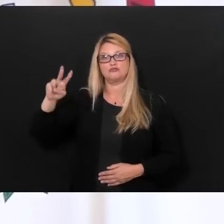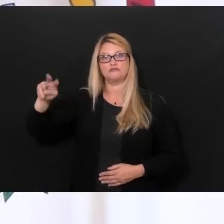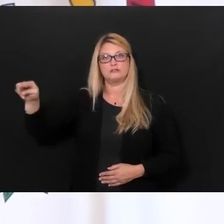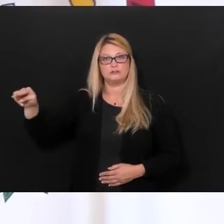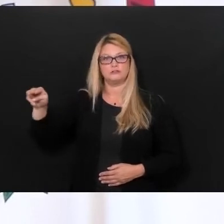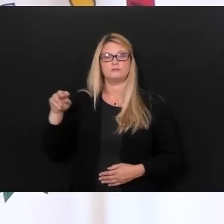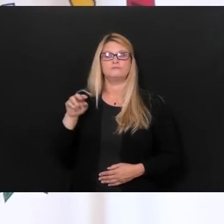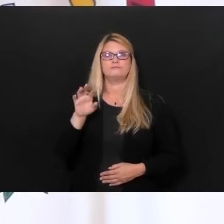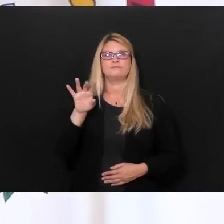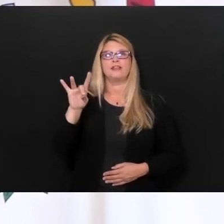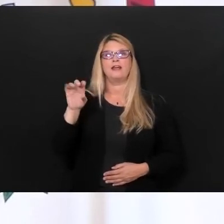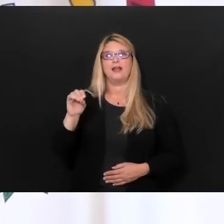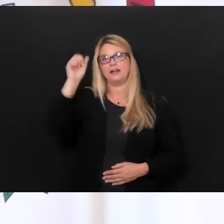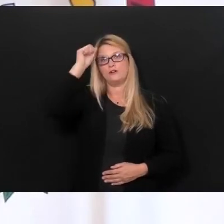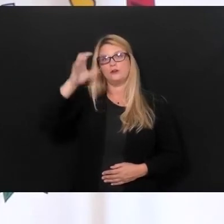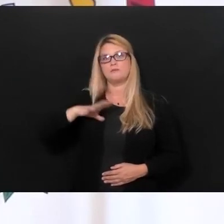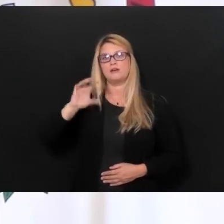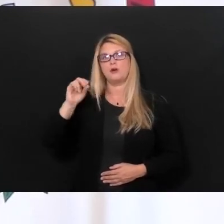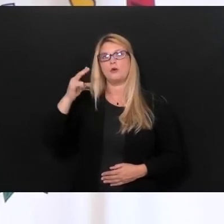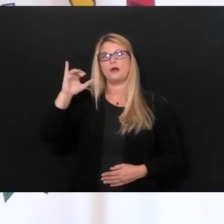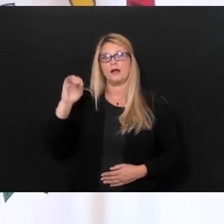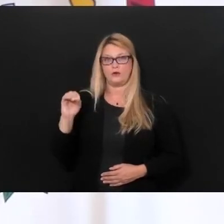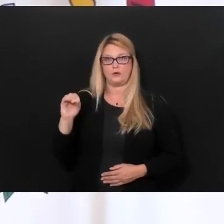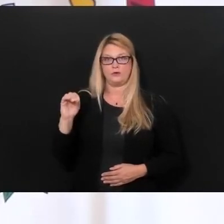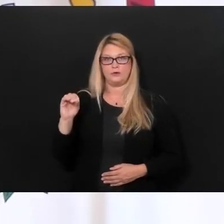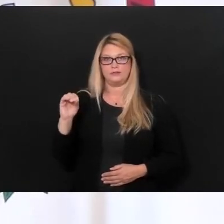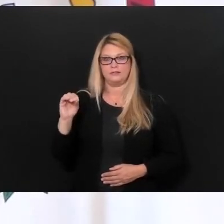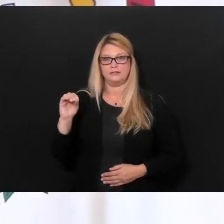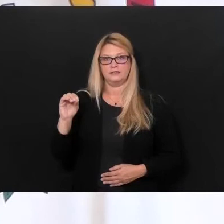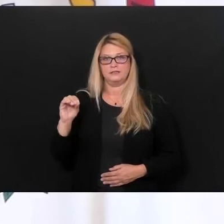an 80-year-old male from Ohio County.